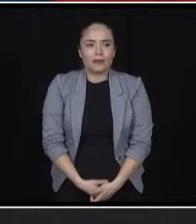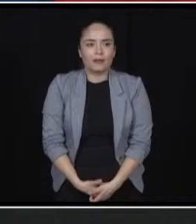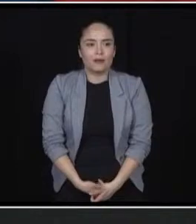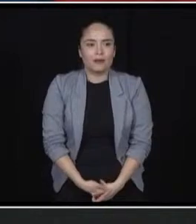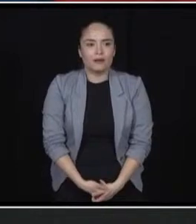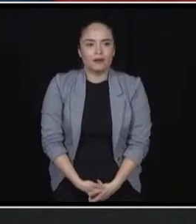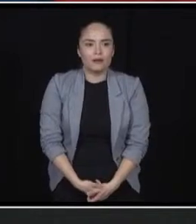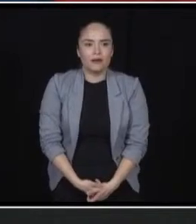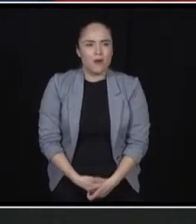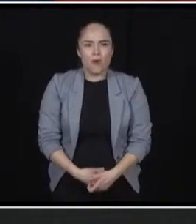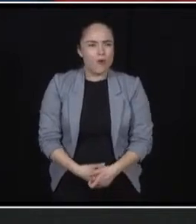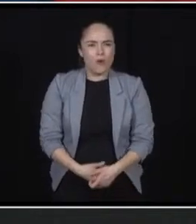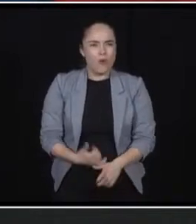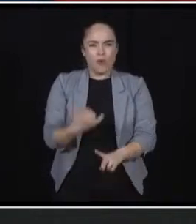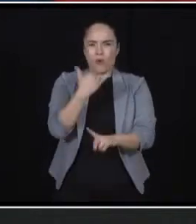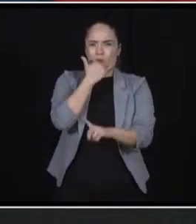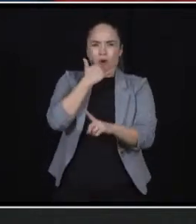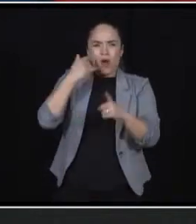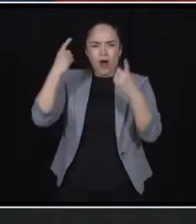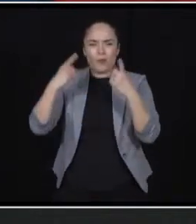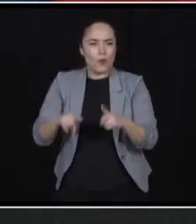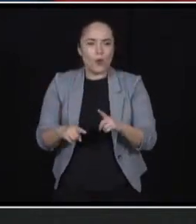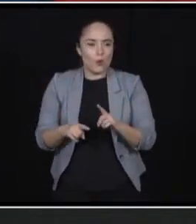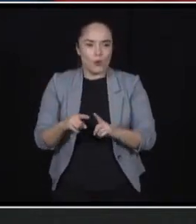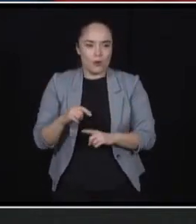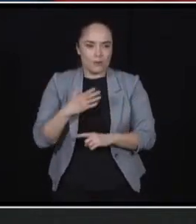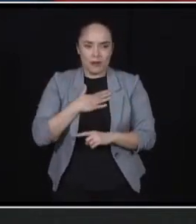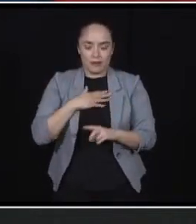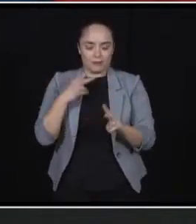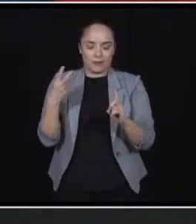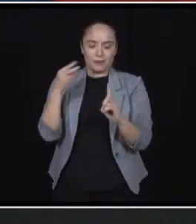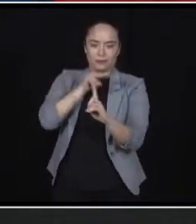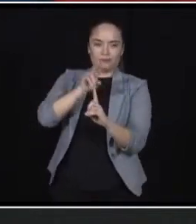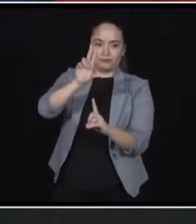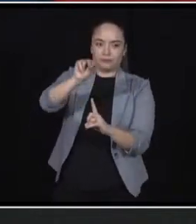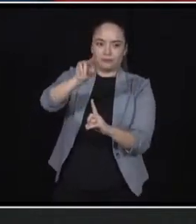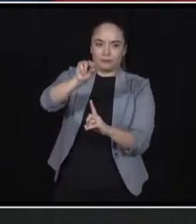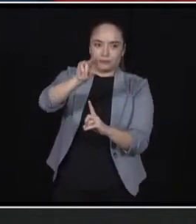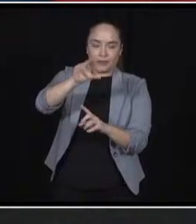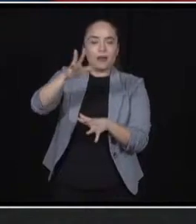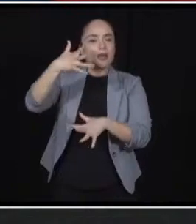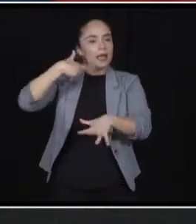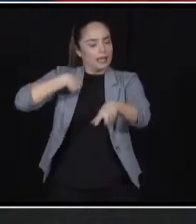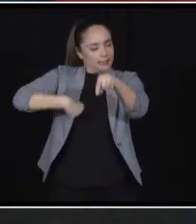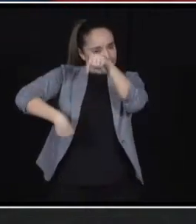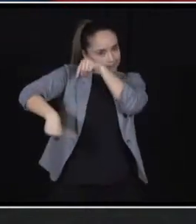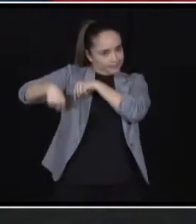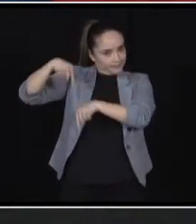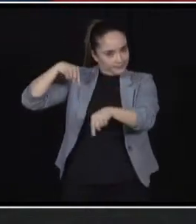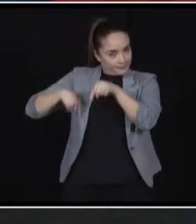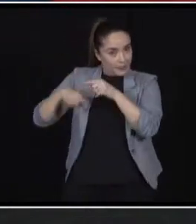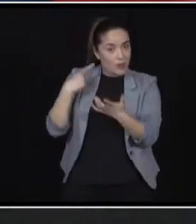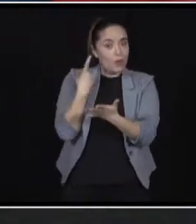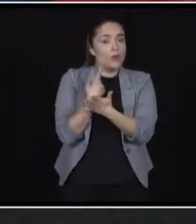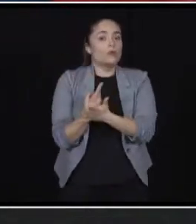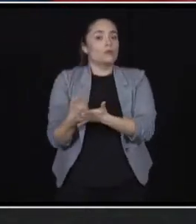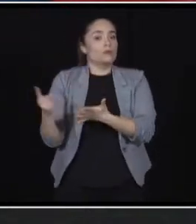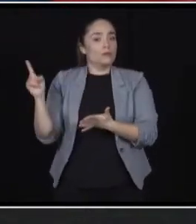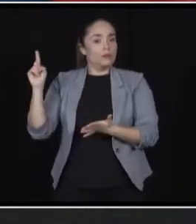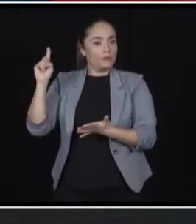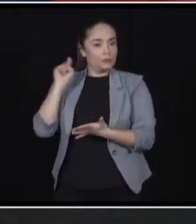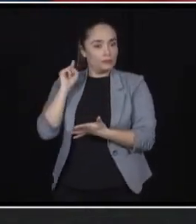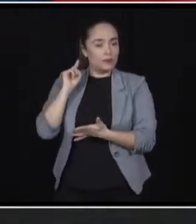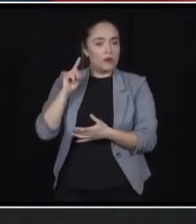way. I'm sorry, Rob. Let's go back. It was just over a week ago. We were at 3,000 cases. I